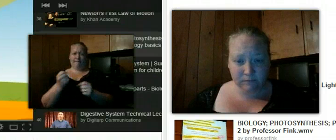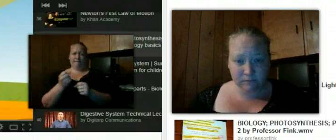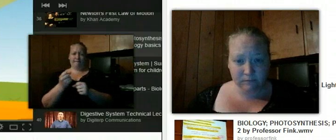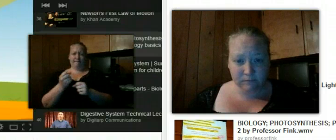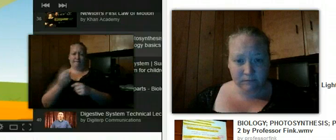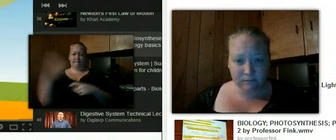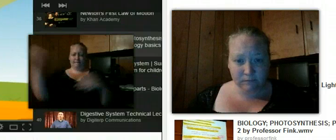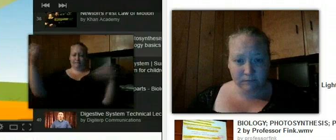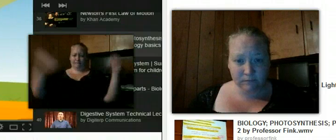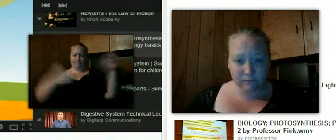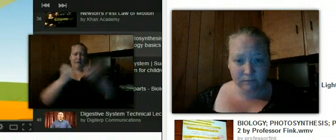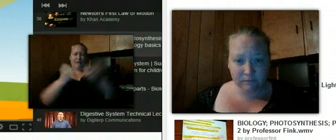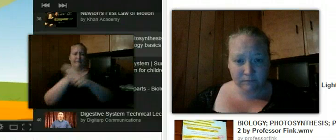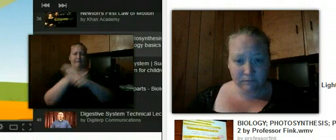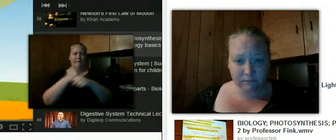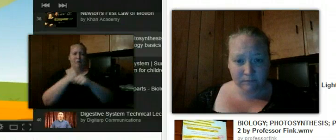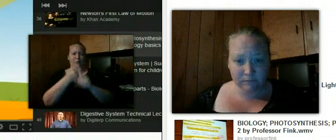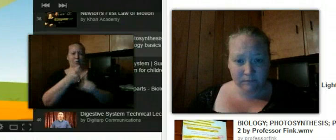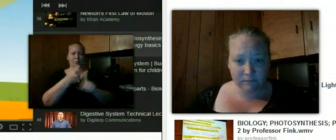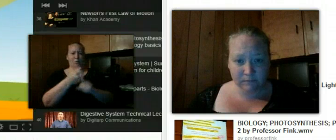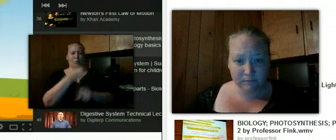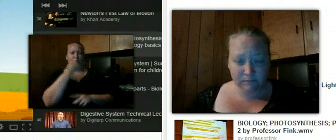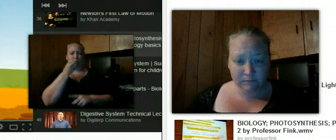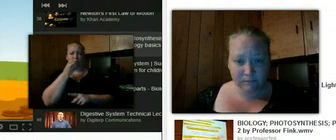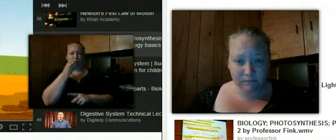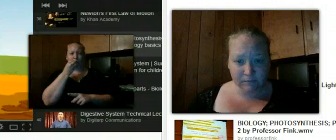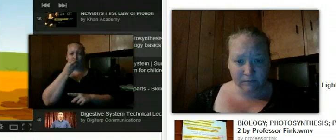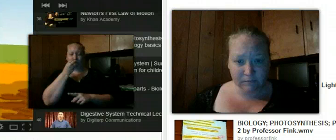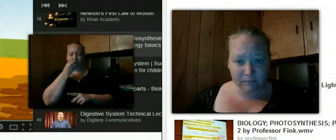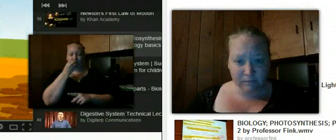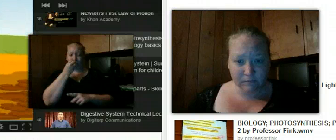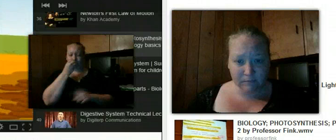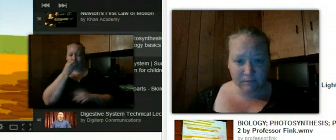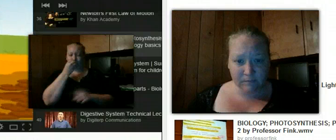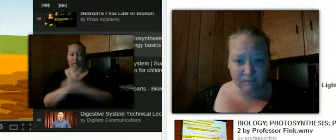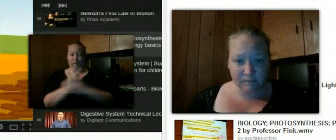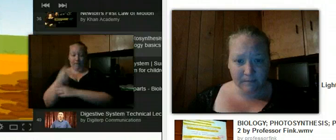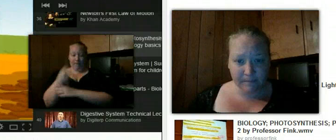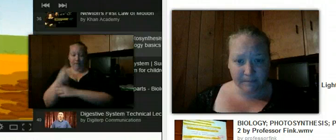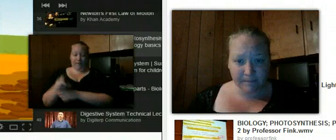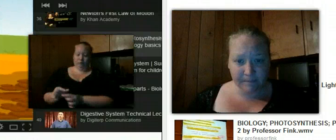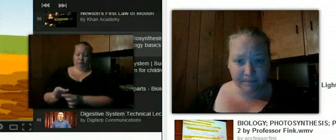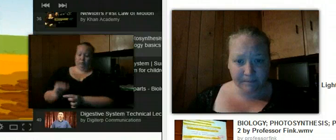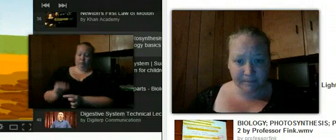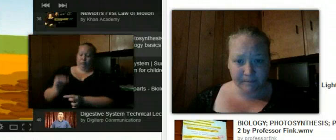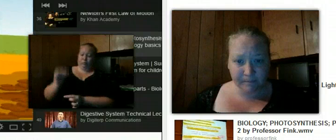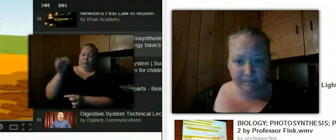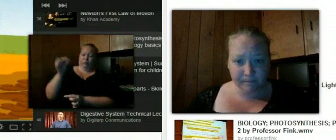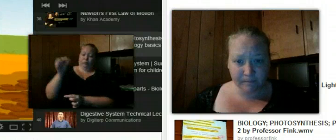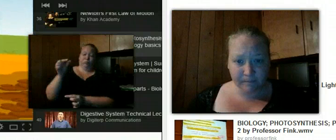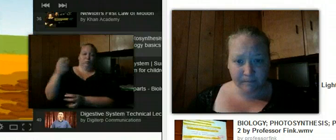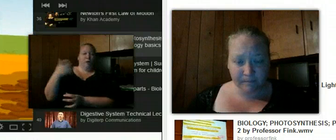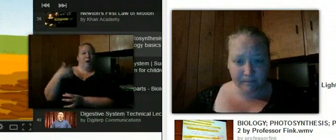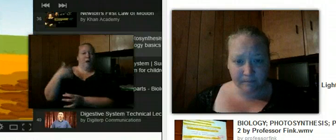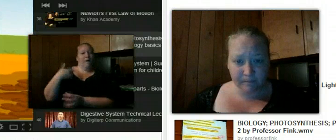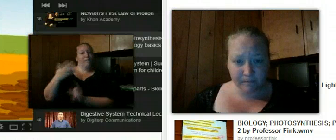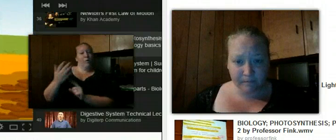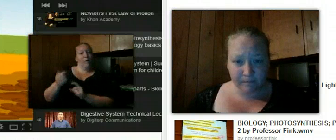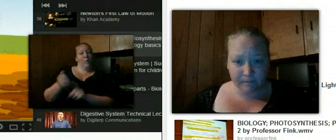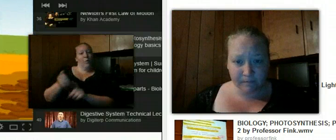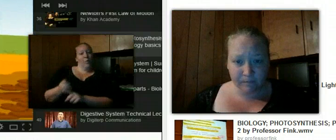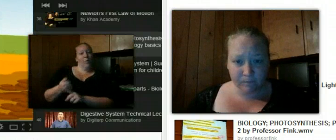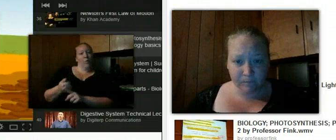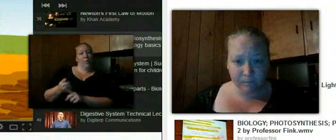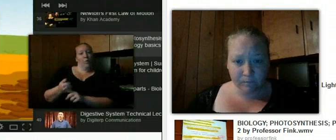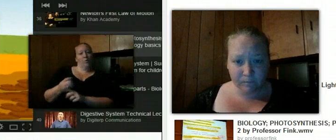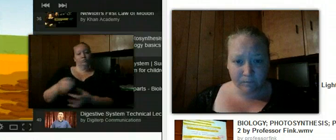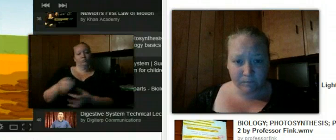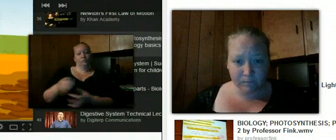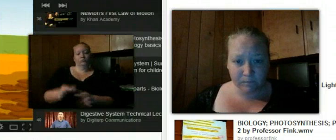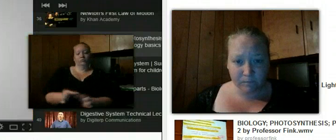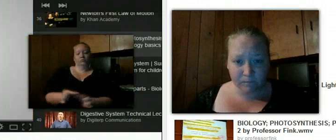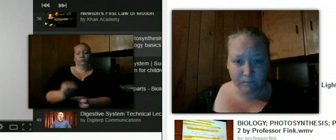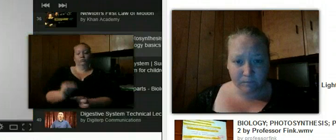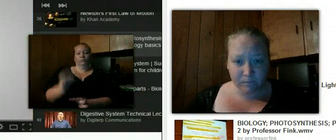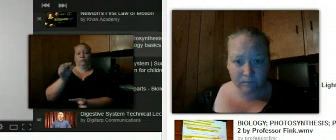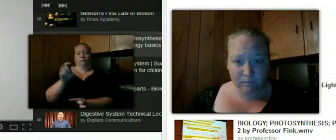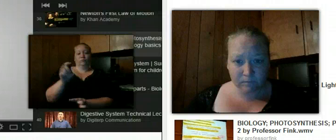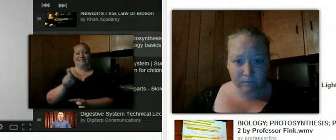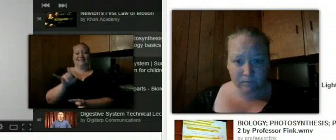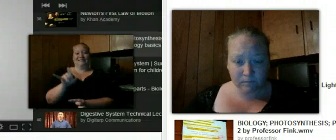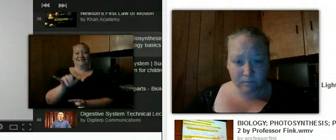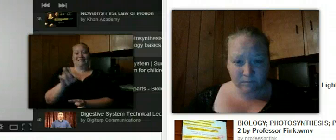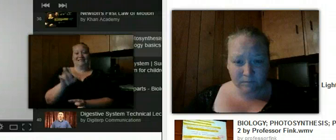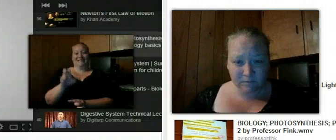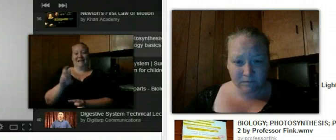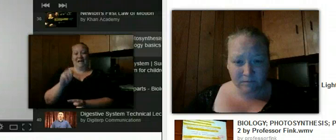called xylem located in the stems through which the water from the ground is sucked into the leaves.